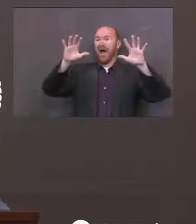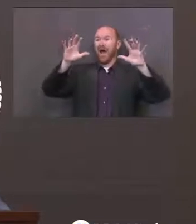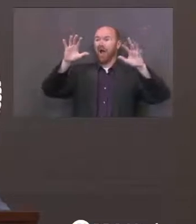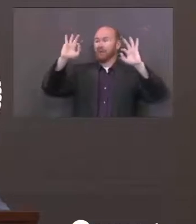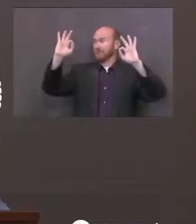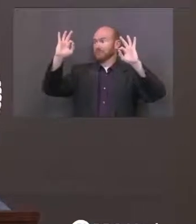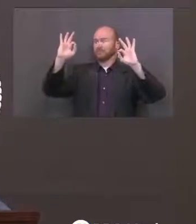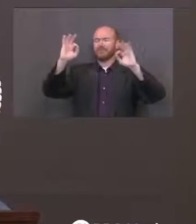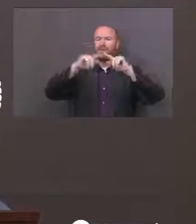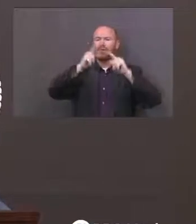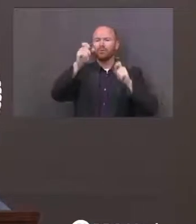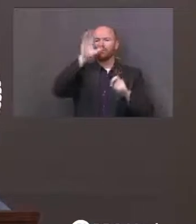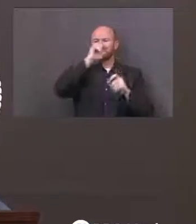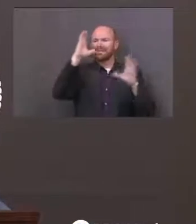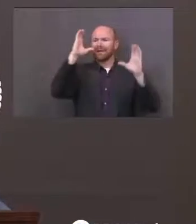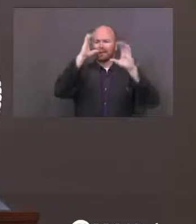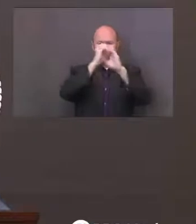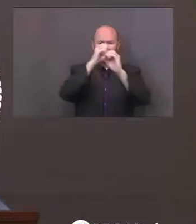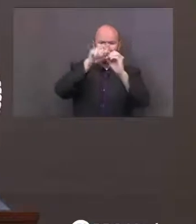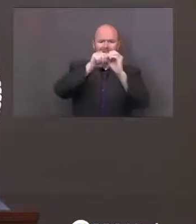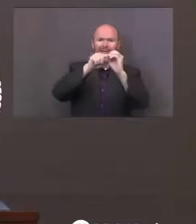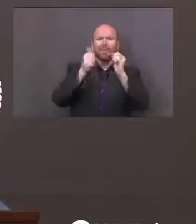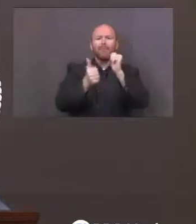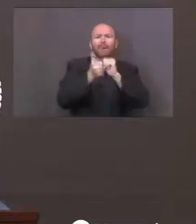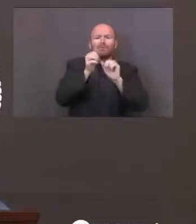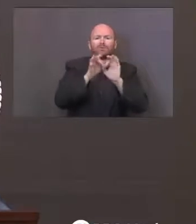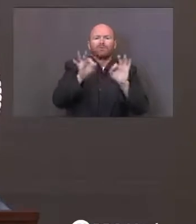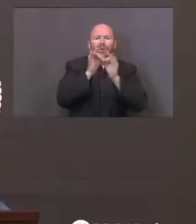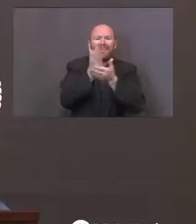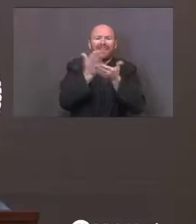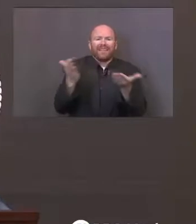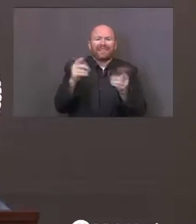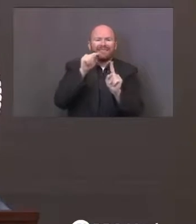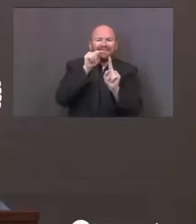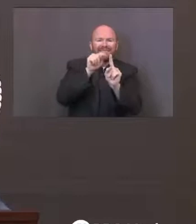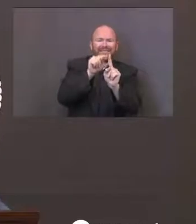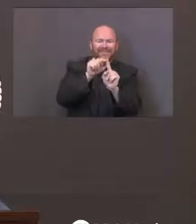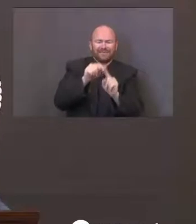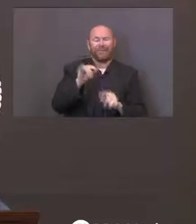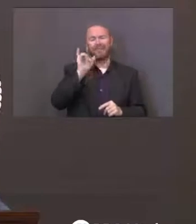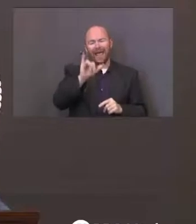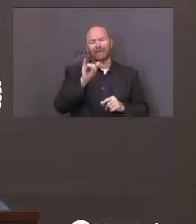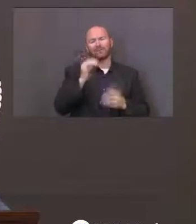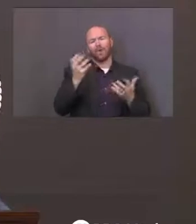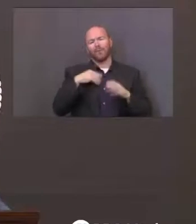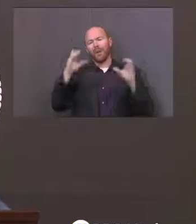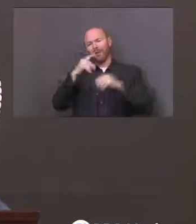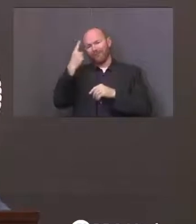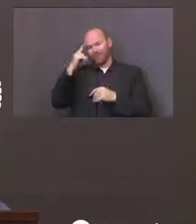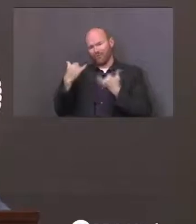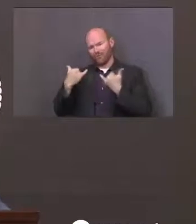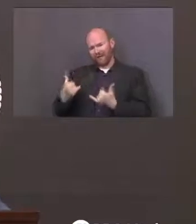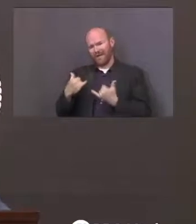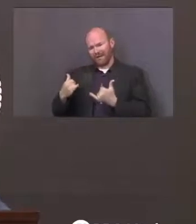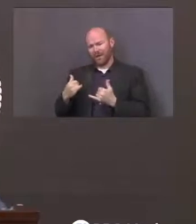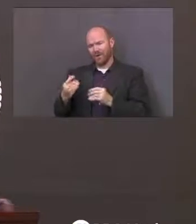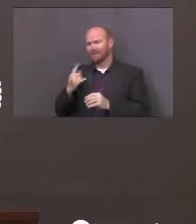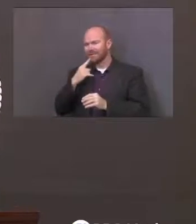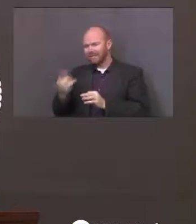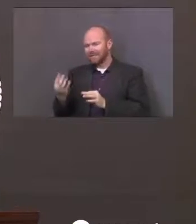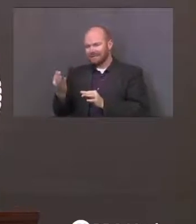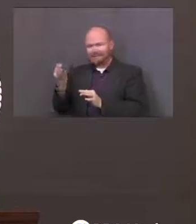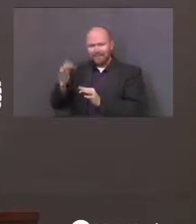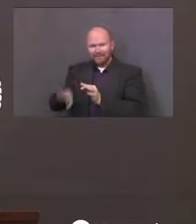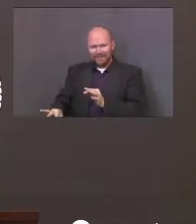are important. And what we're looking for now is a simplicity, this informed simplicity that comes on the other side of complexity. And we